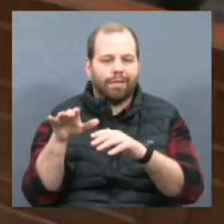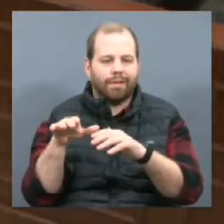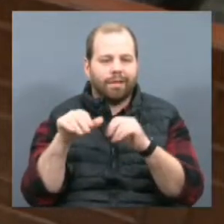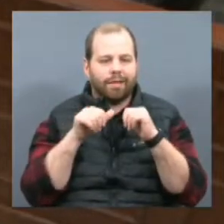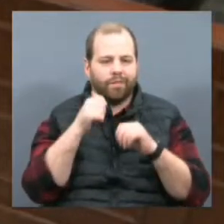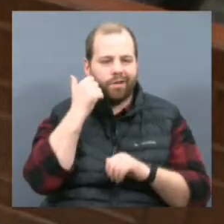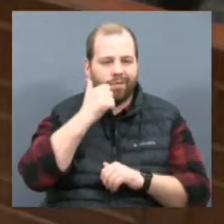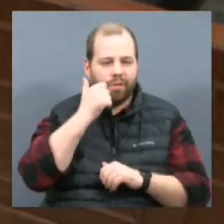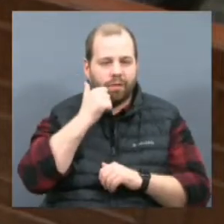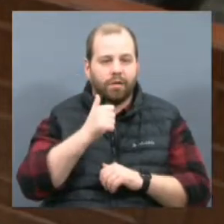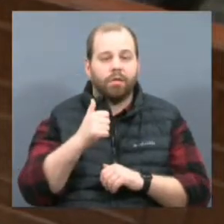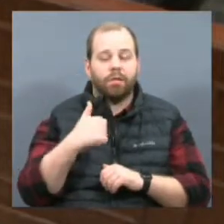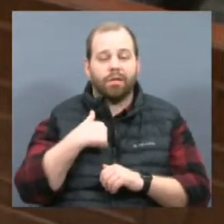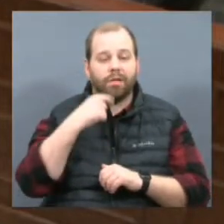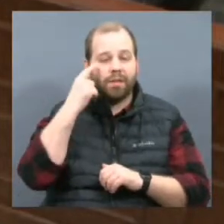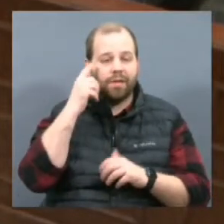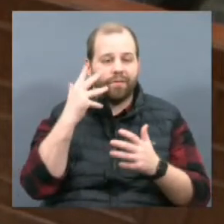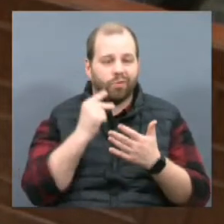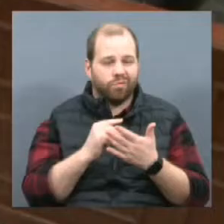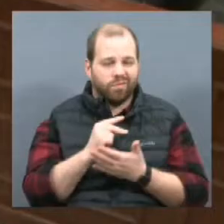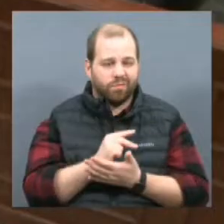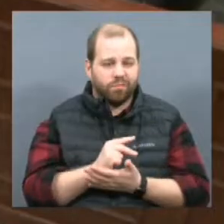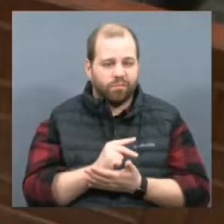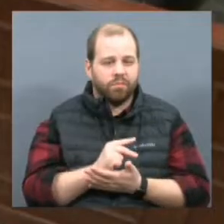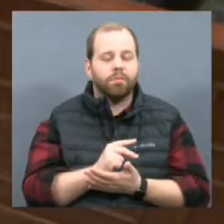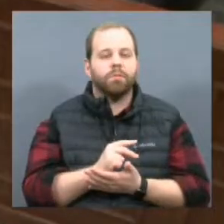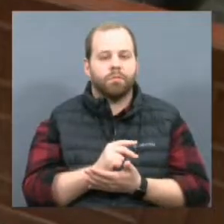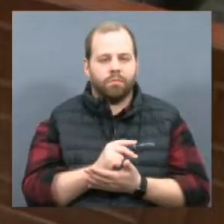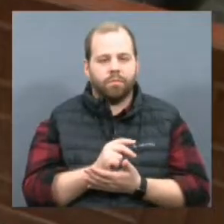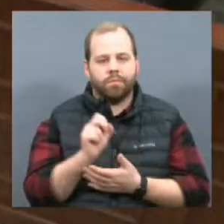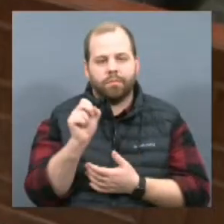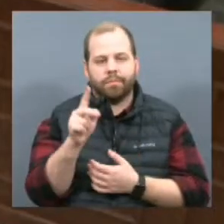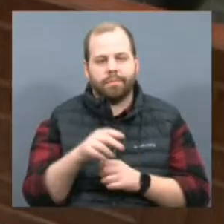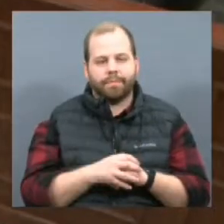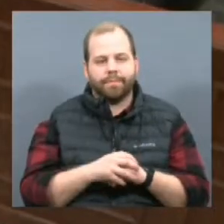that was everything that the applicant covered. Okay.